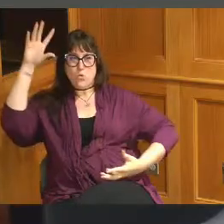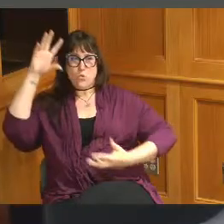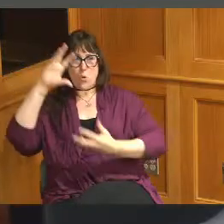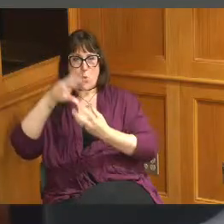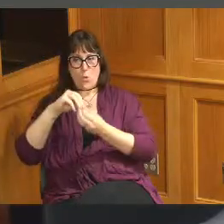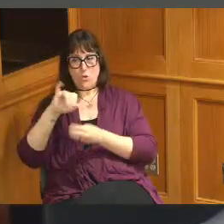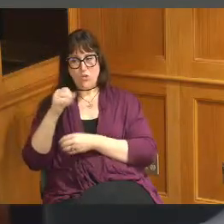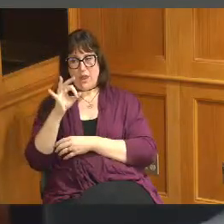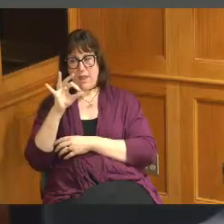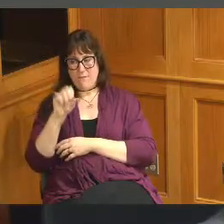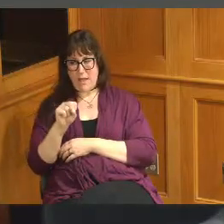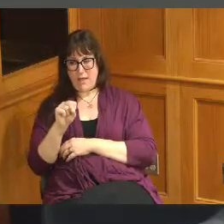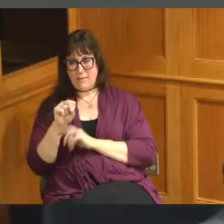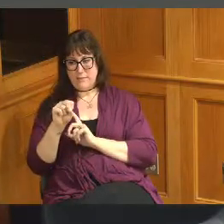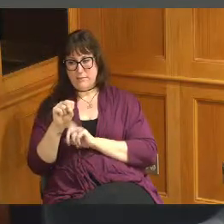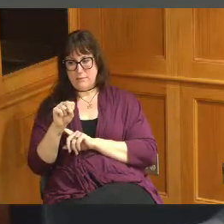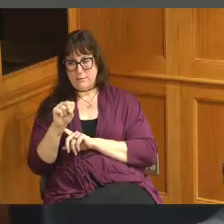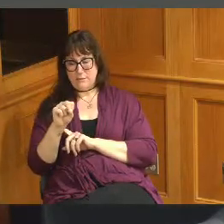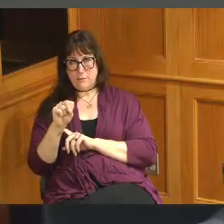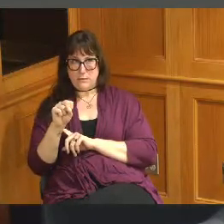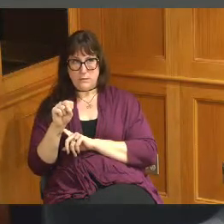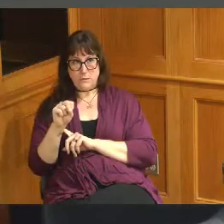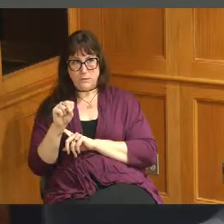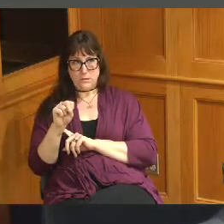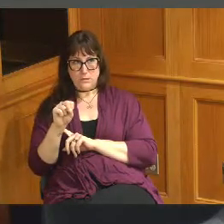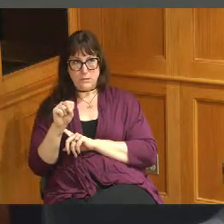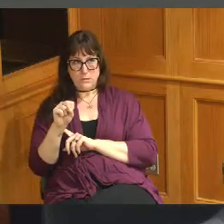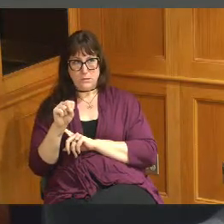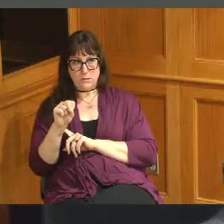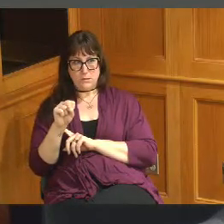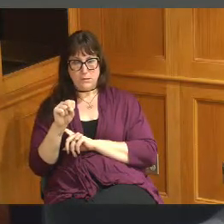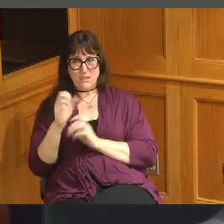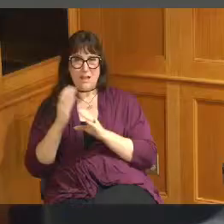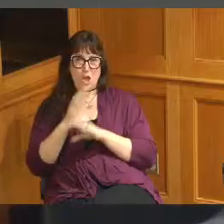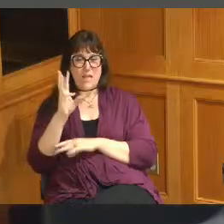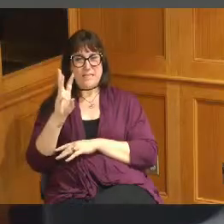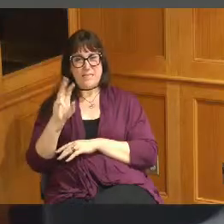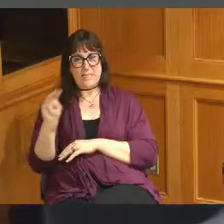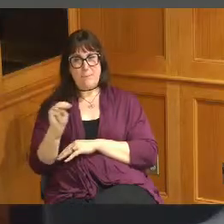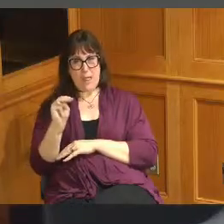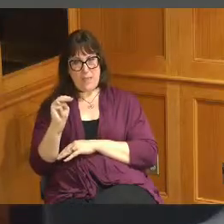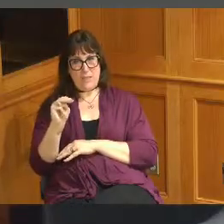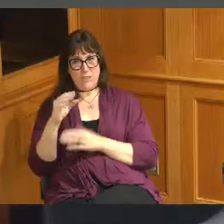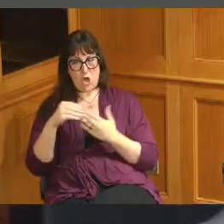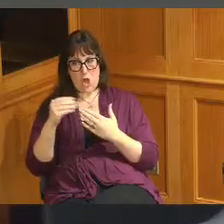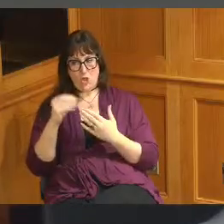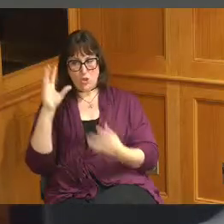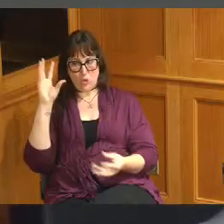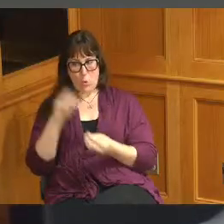total 2.3, 500, just over $6 million in total.